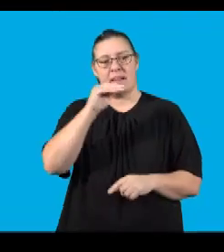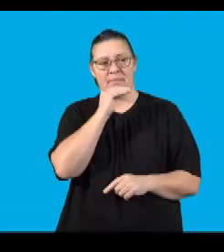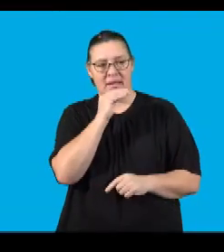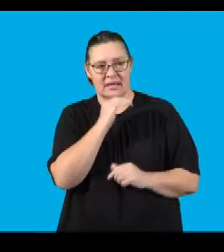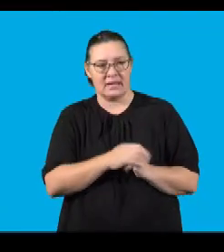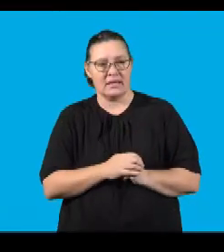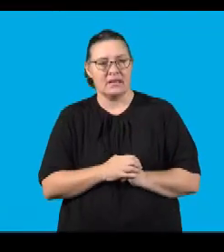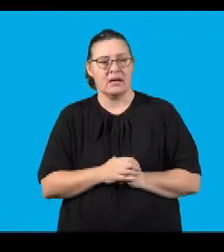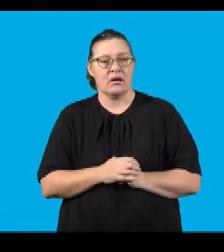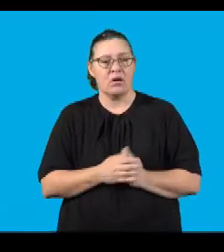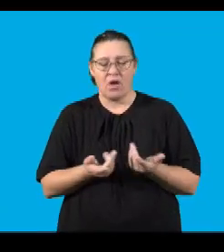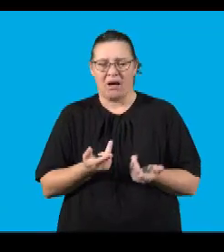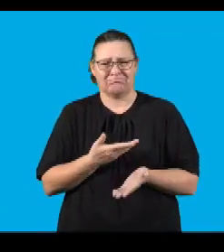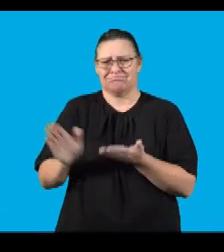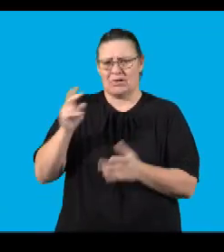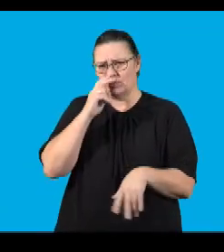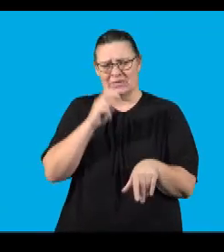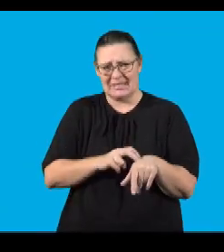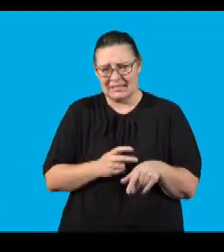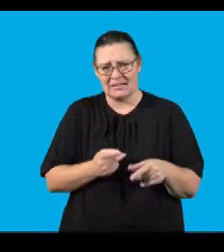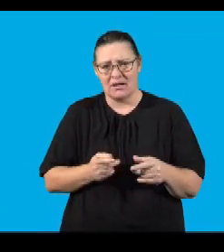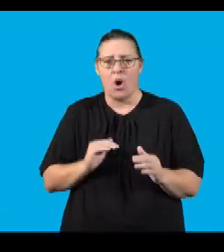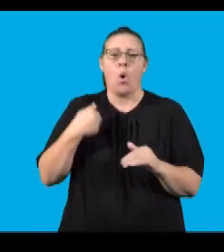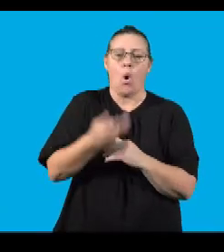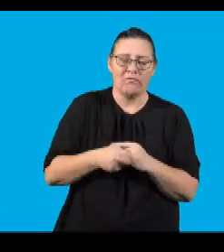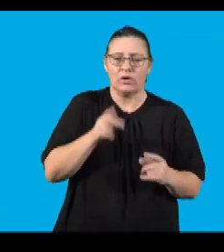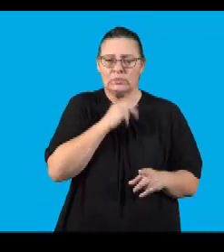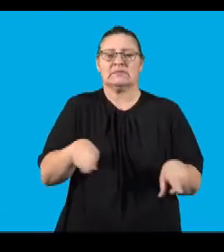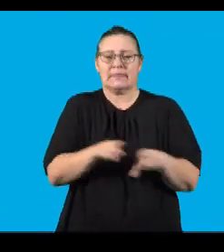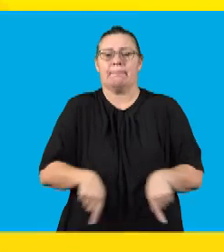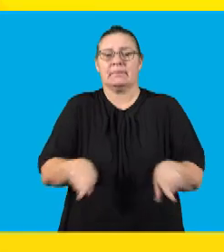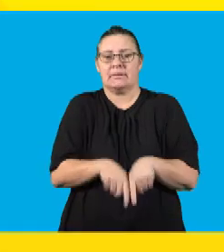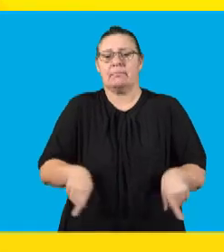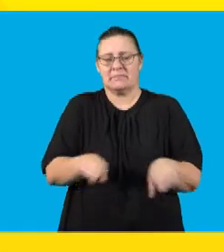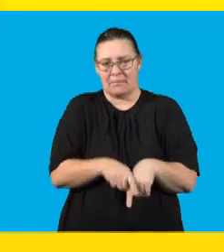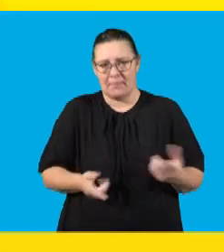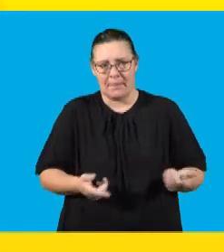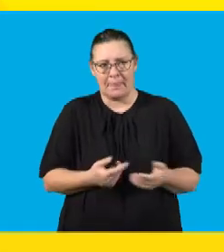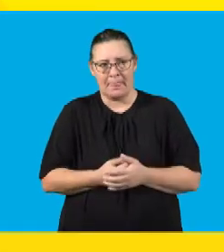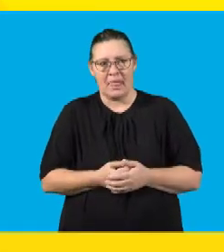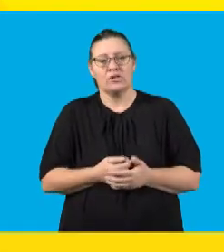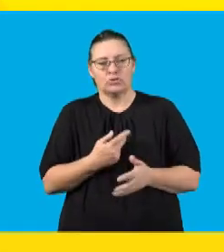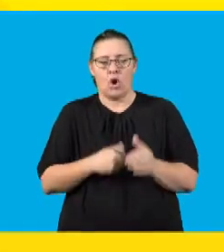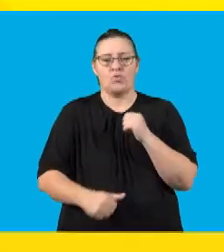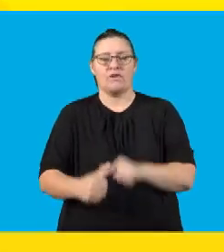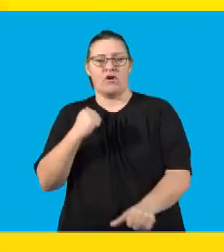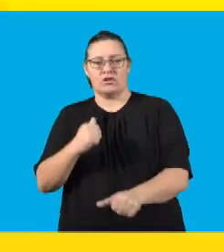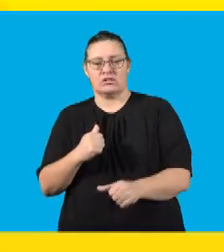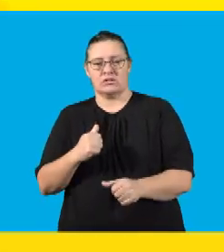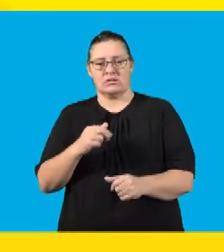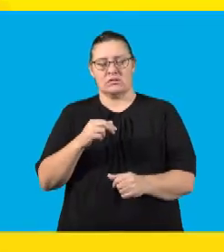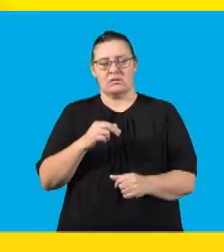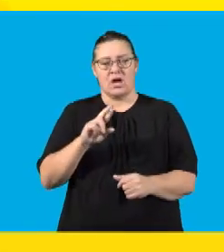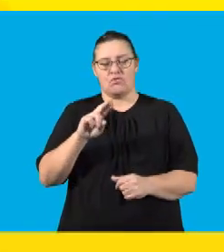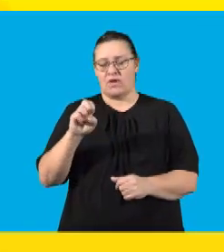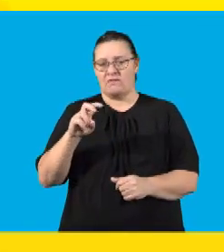Then redundancy or tautology, that is the overuse of something, saying something twice, like reversing backwards, where there will